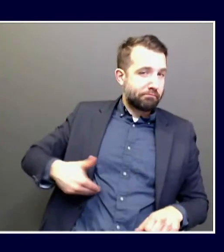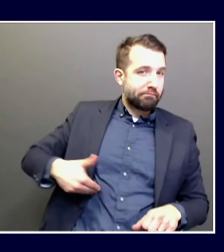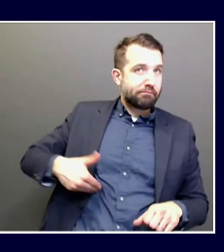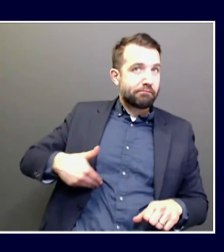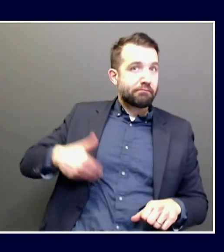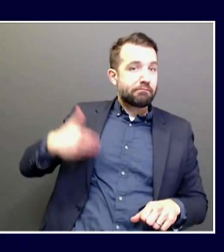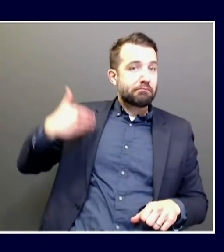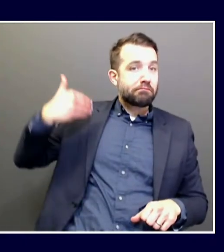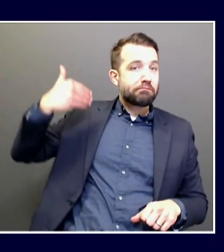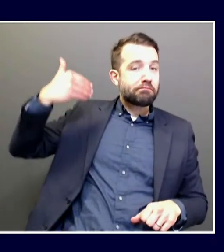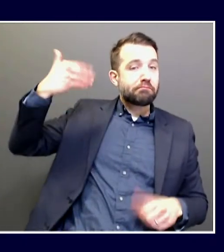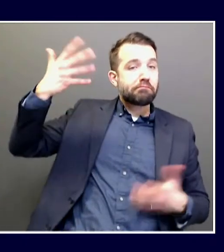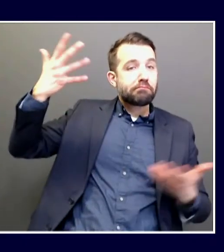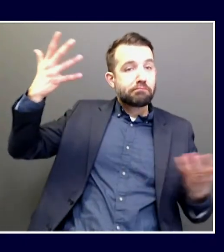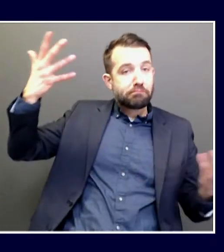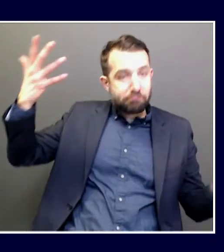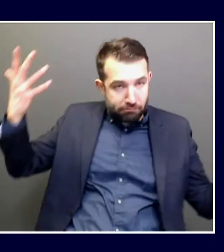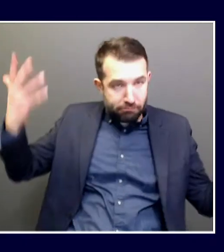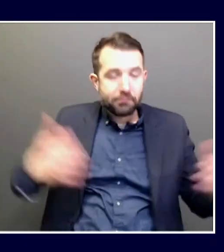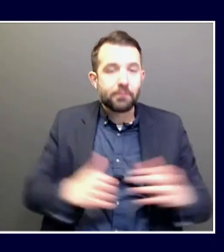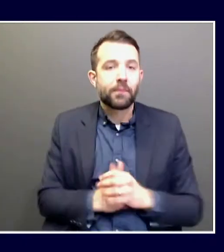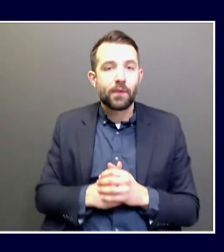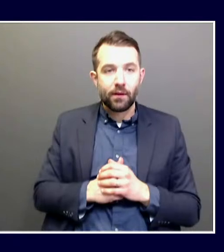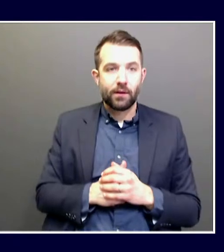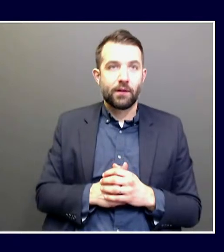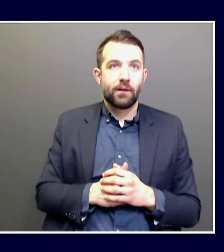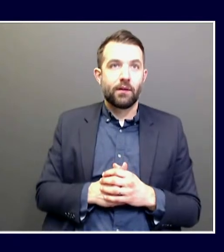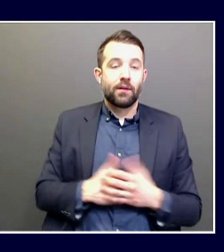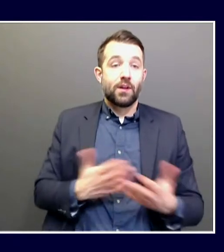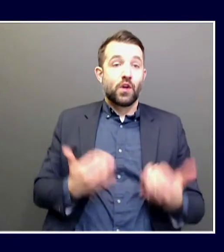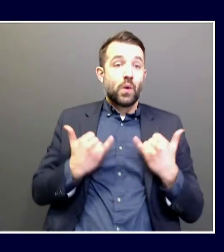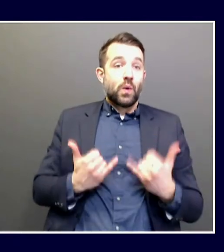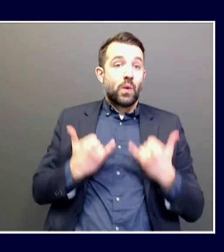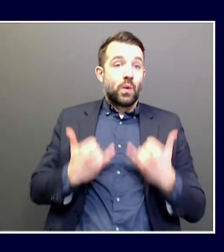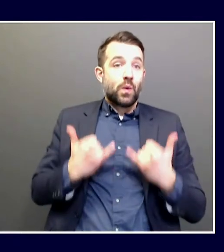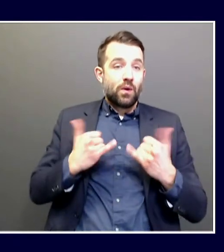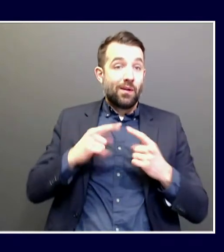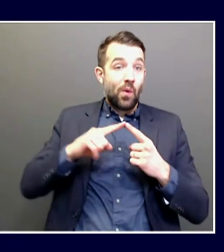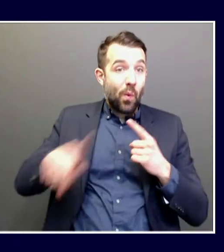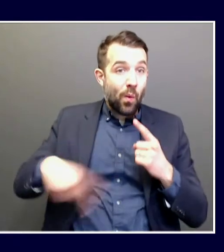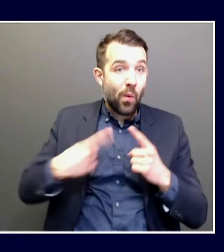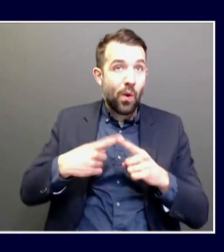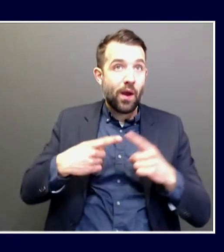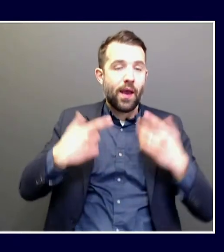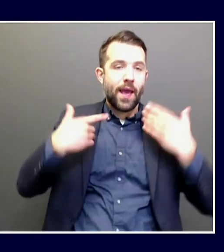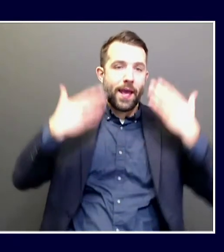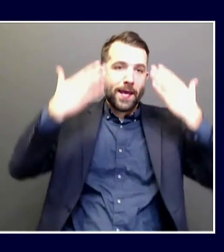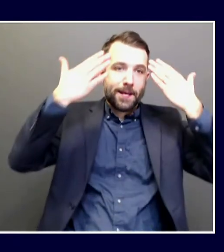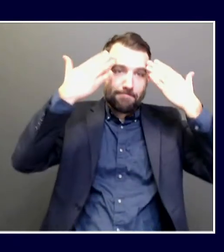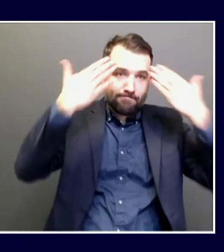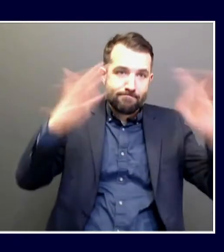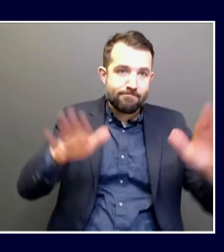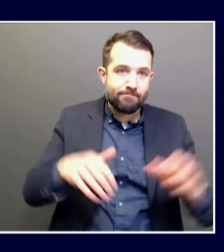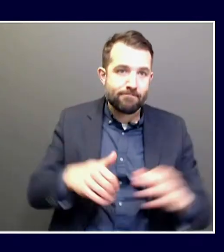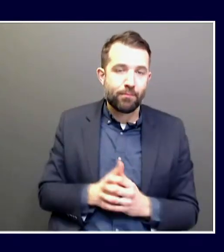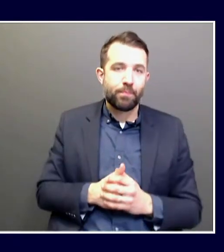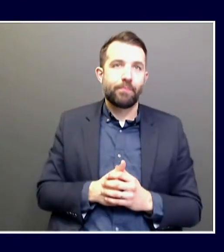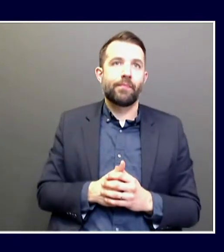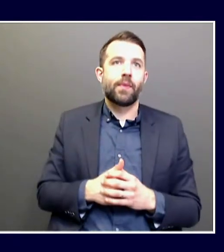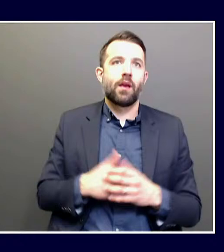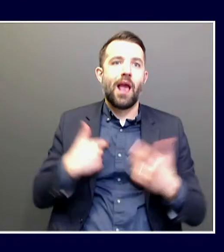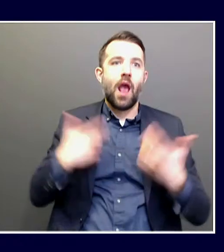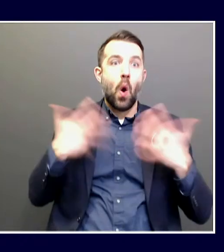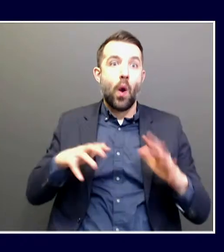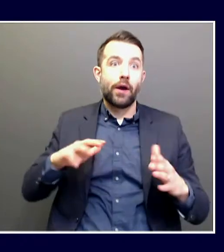of what it means to be fully vaccinated. I just don't know when that might be. Chris, I'm loath to introduce new terms into